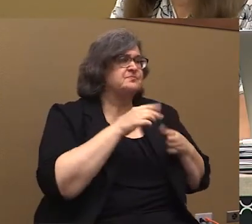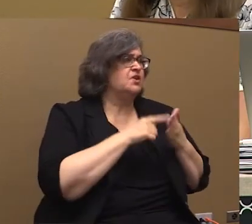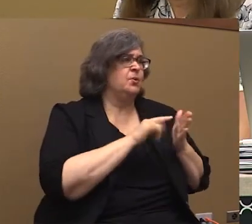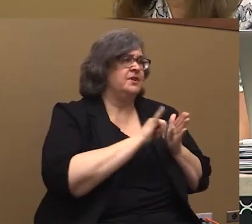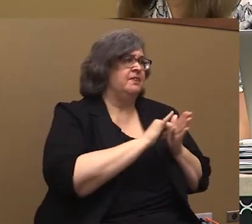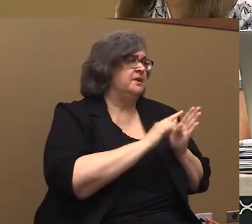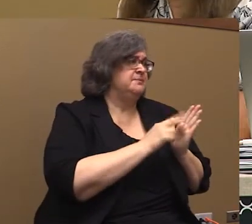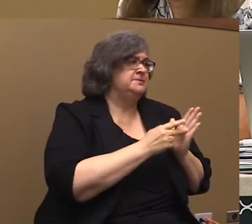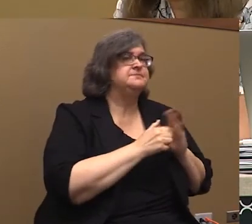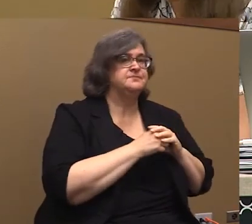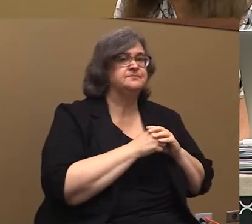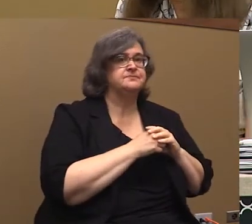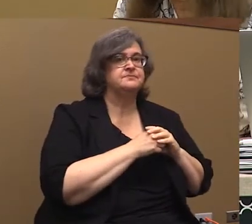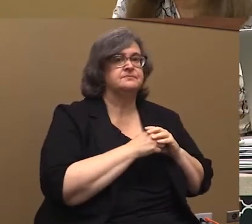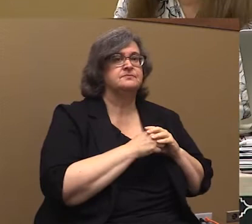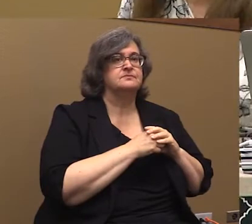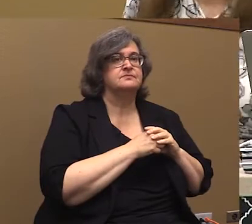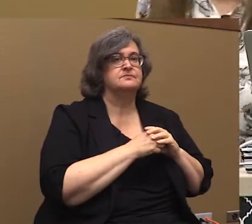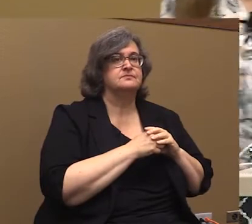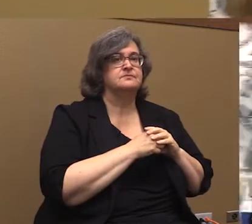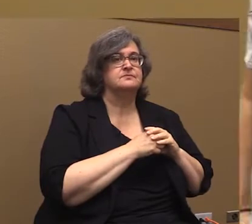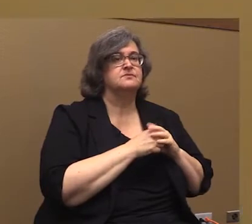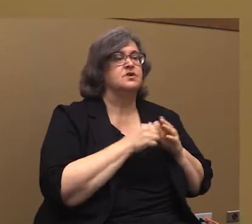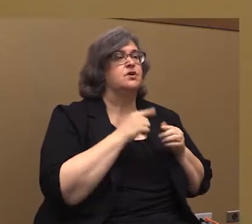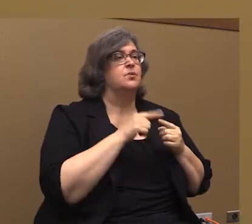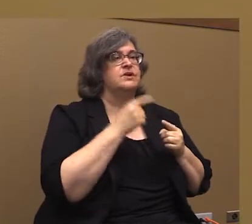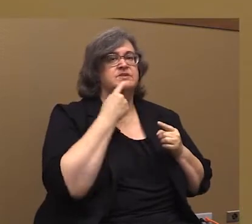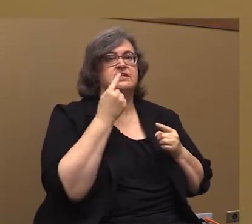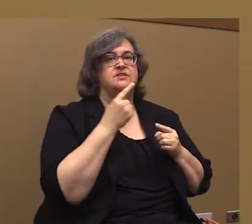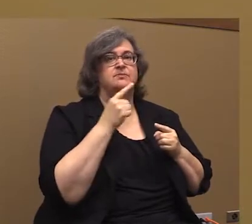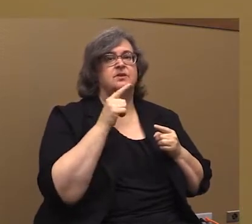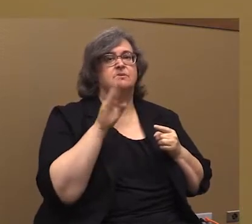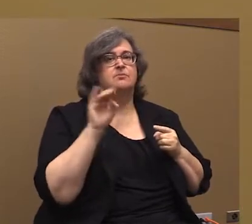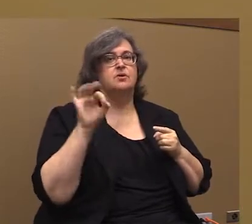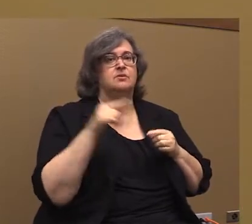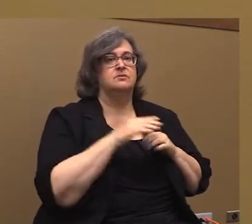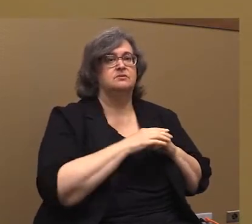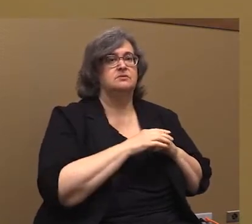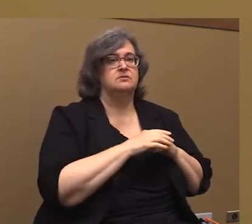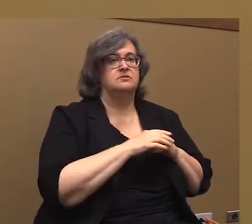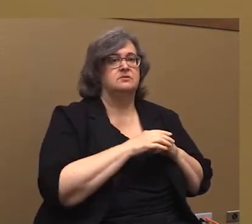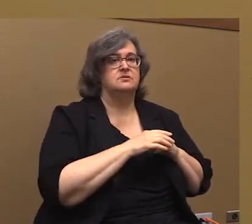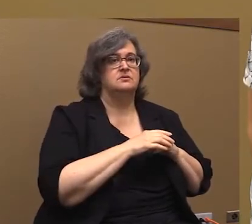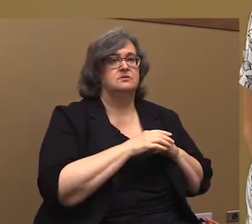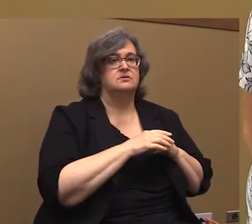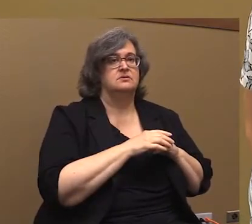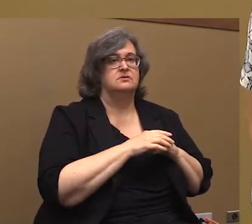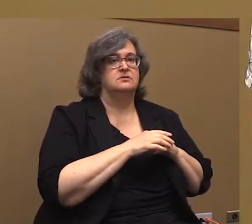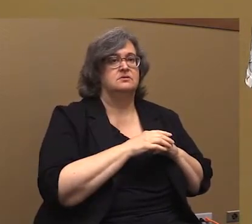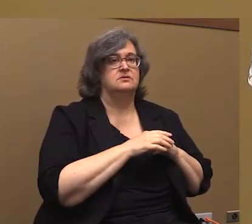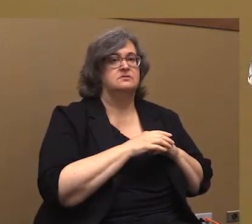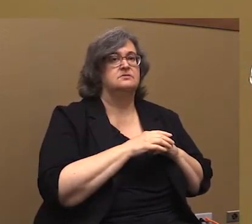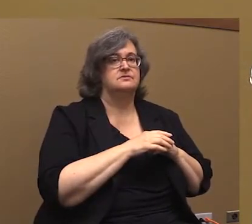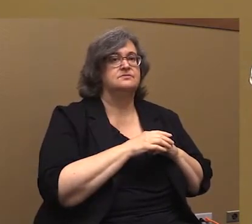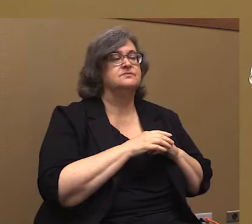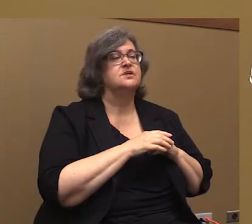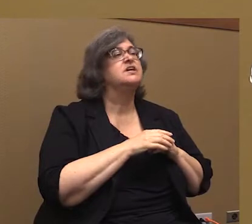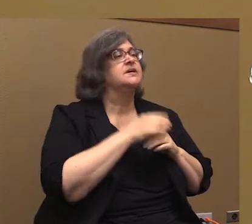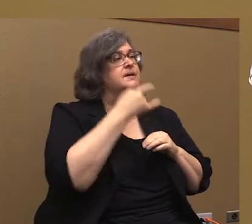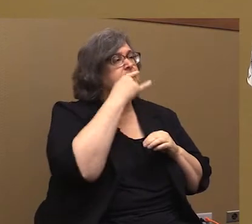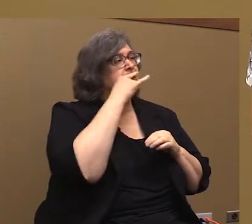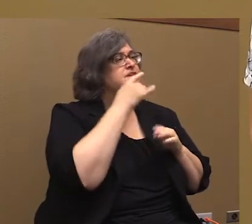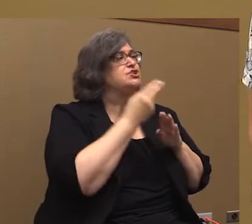makes me feel bored, John's bored, So explaining what is boring, like what does that really mean when you say